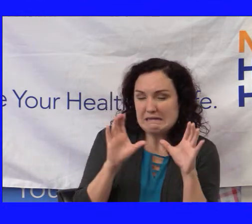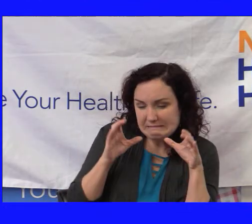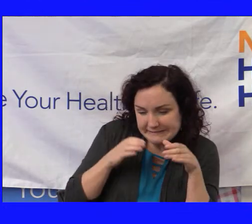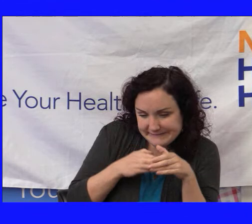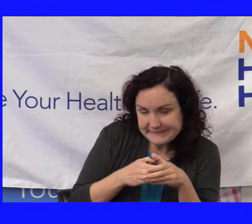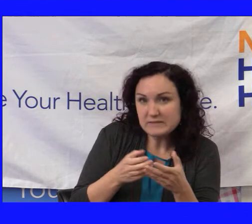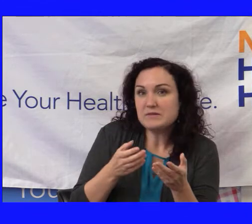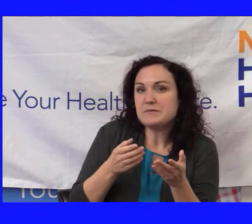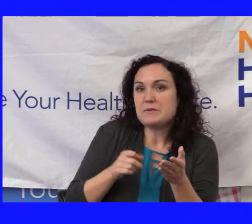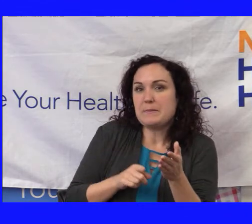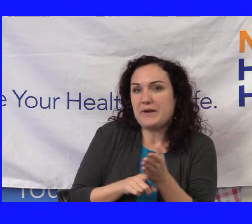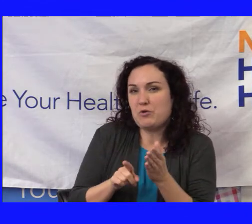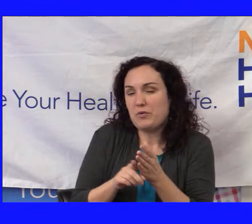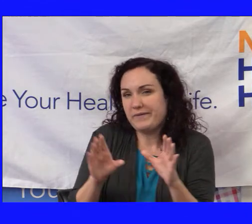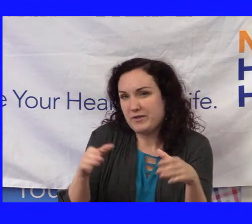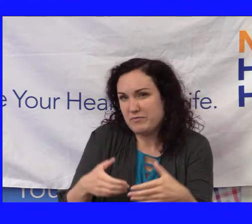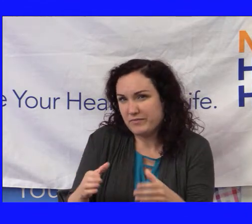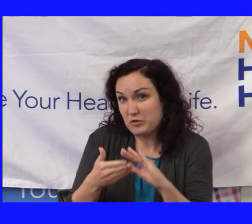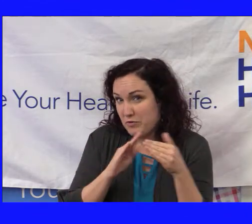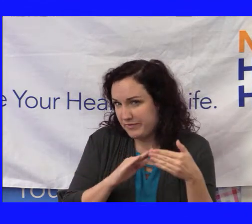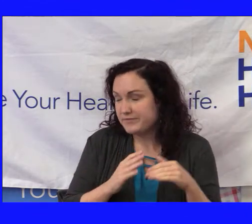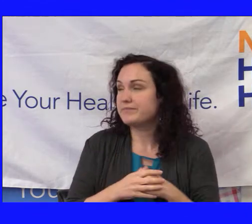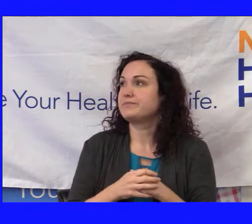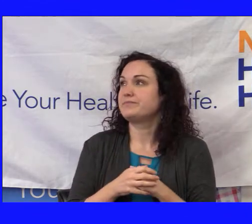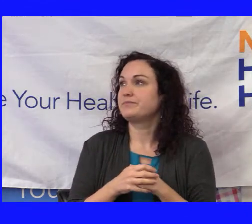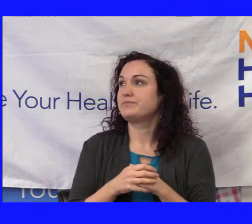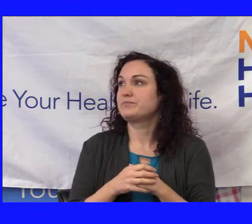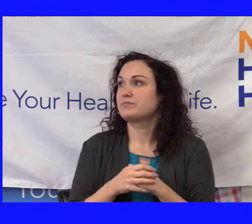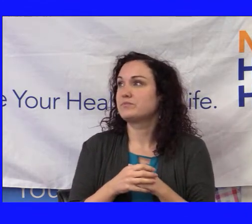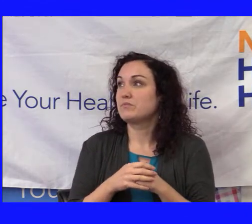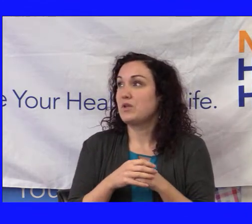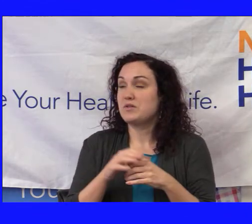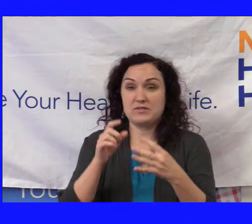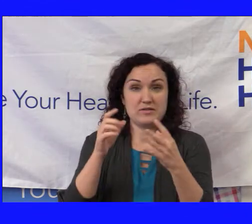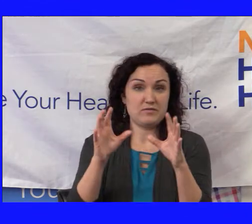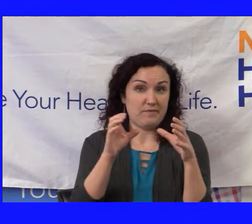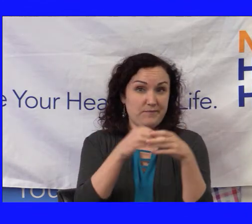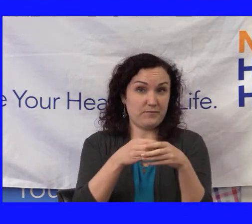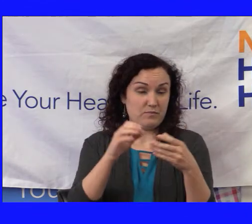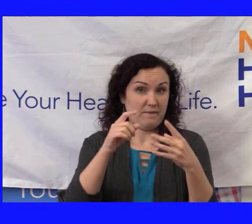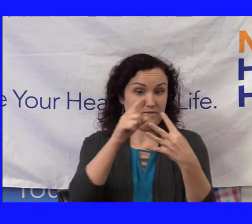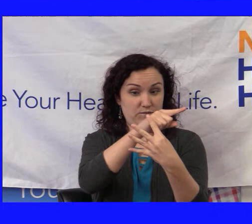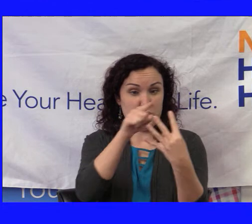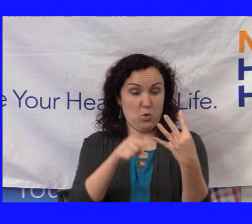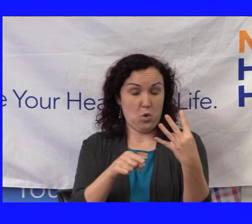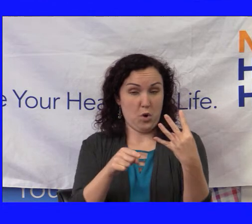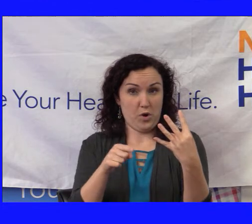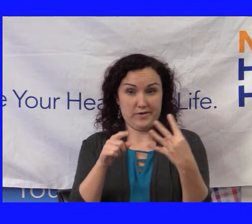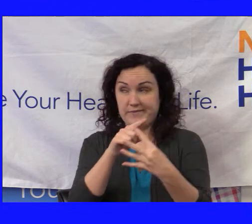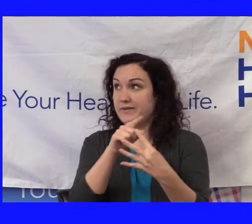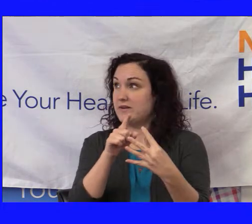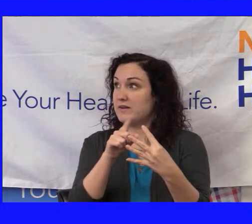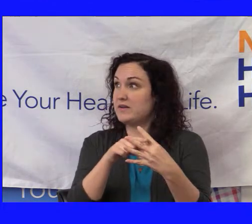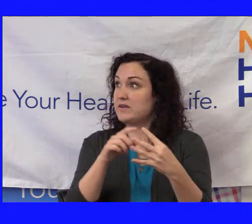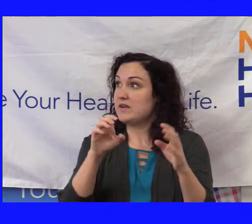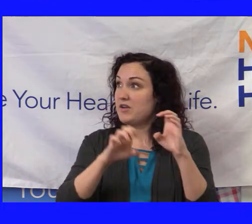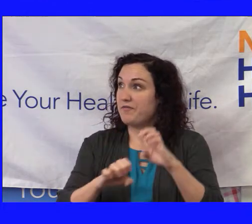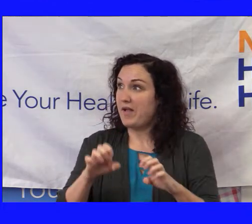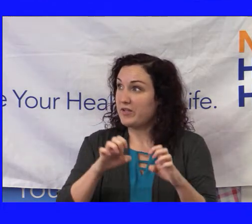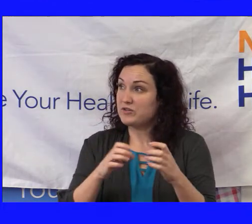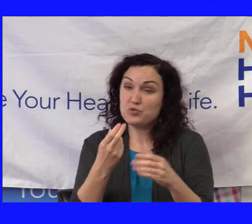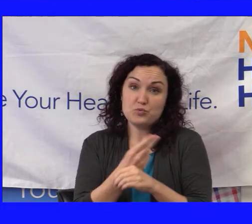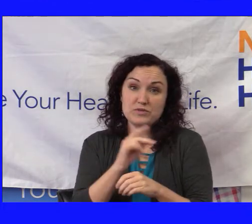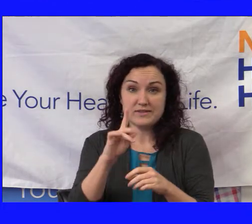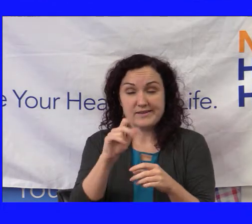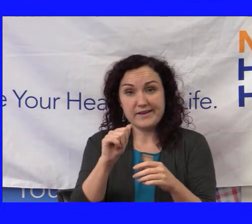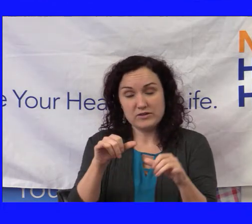communities. So our work is organized into 4 work groups. The Evaluation and Monitoring Work Group uses data to measure